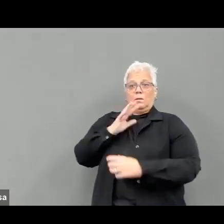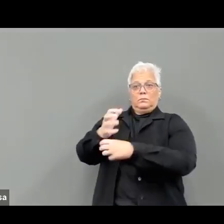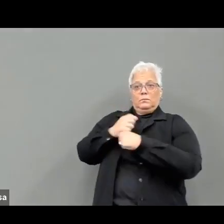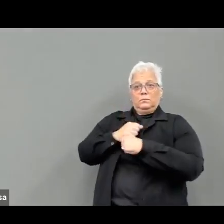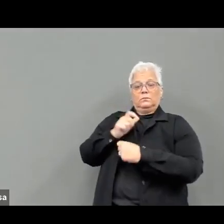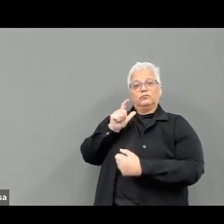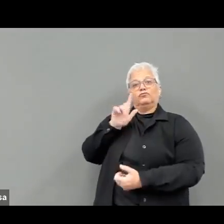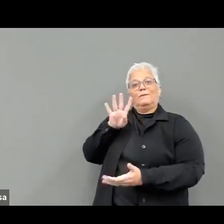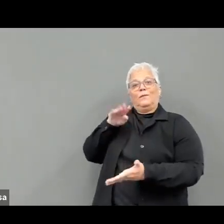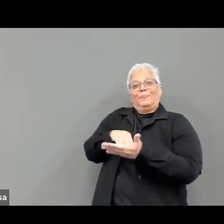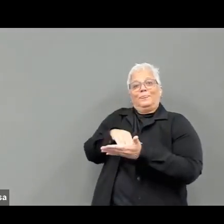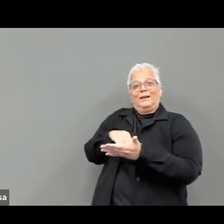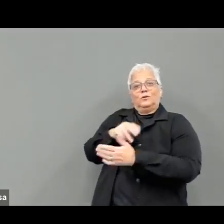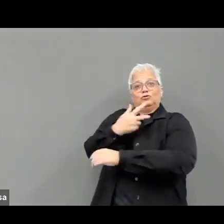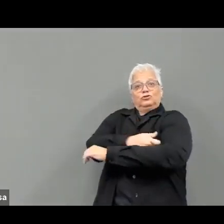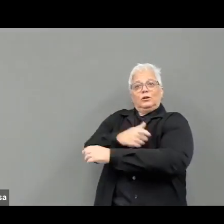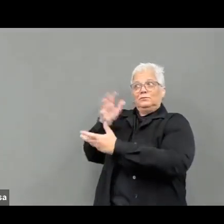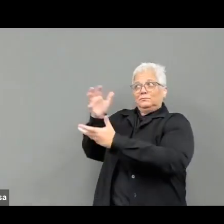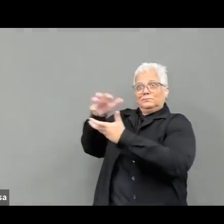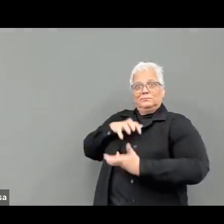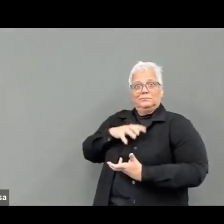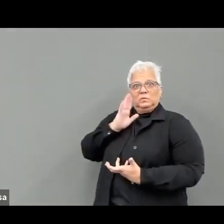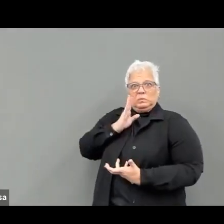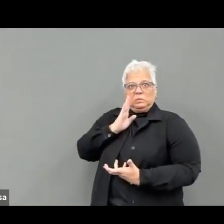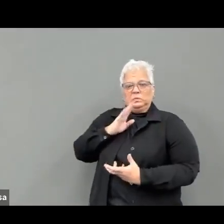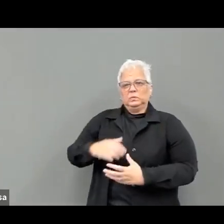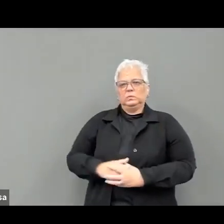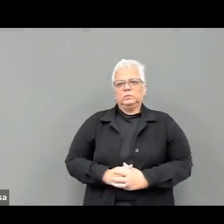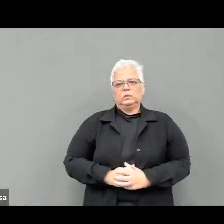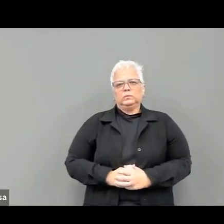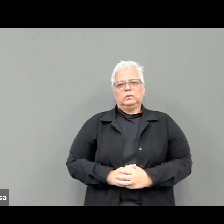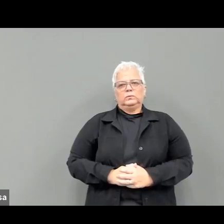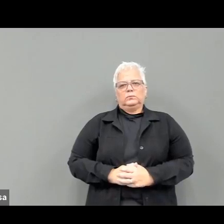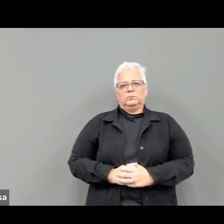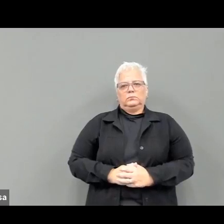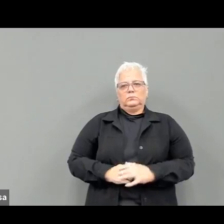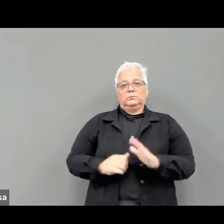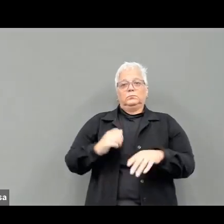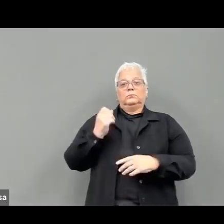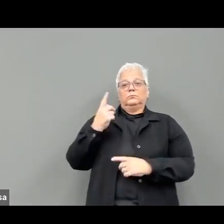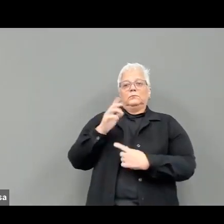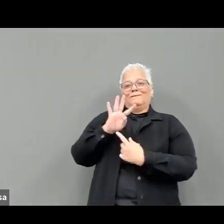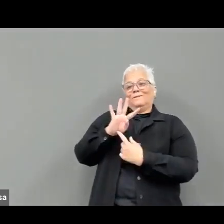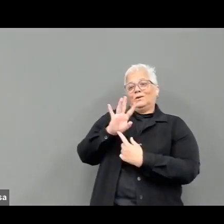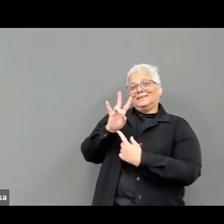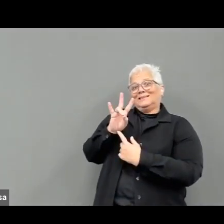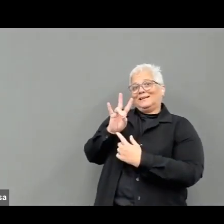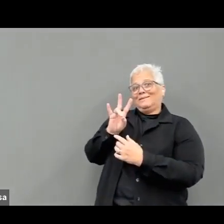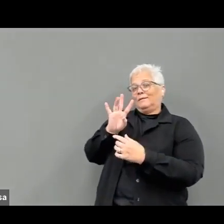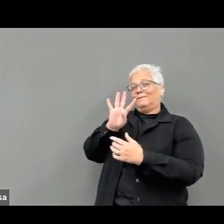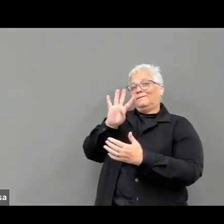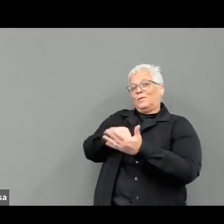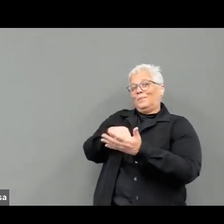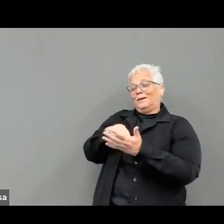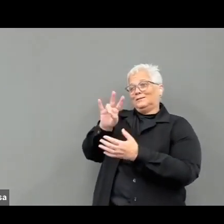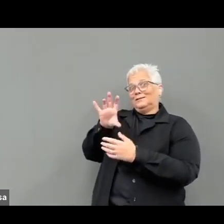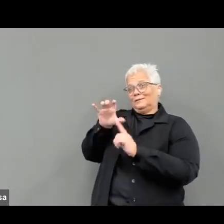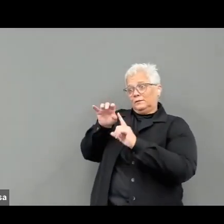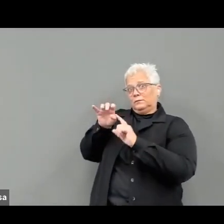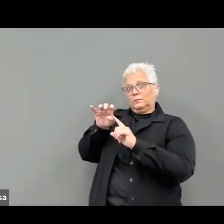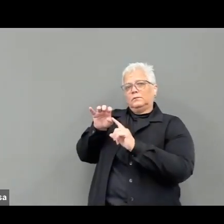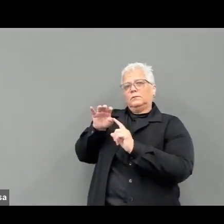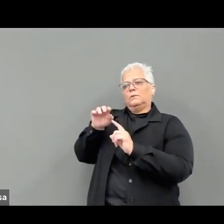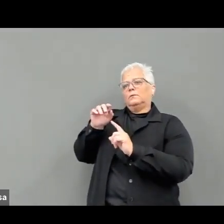includes 47,013 second doses. There have been more than 77,100 doses administered in